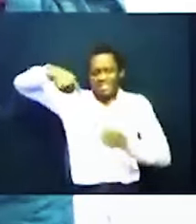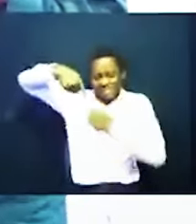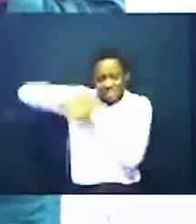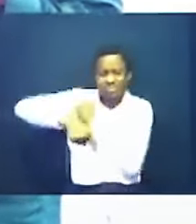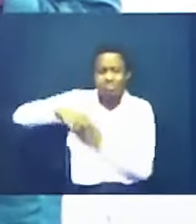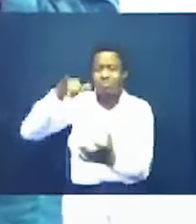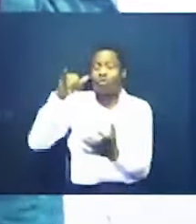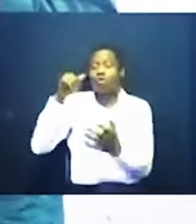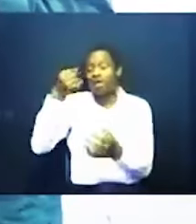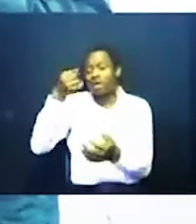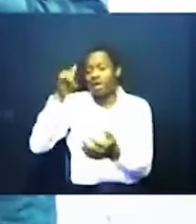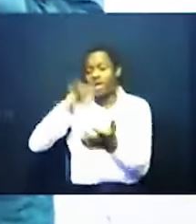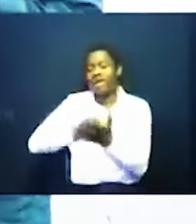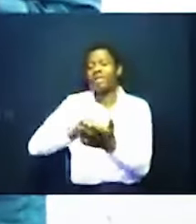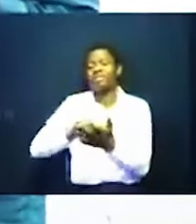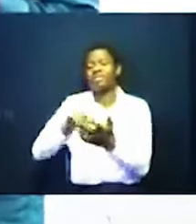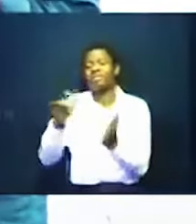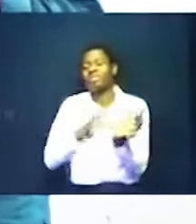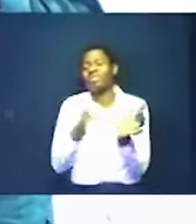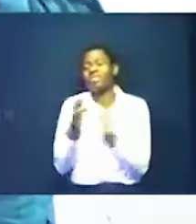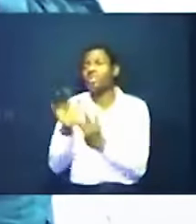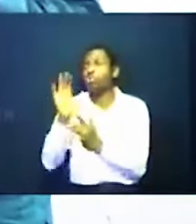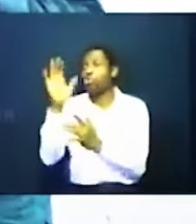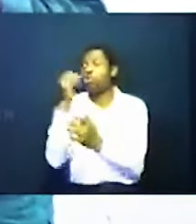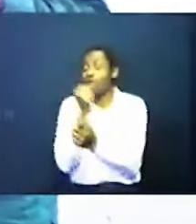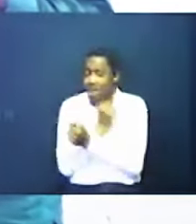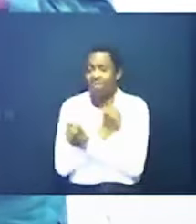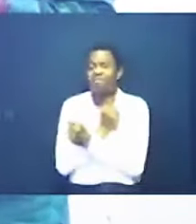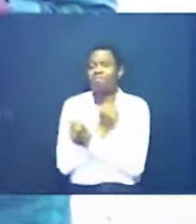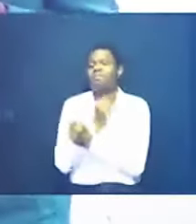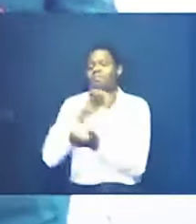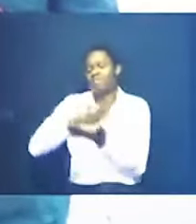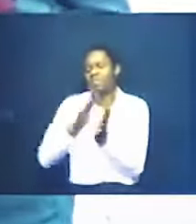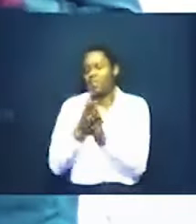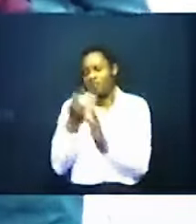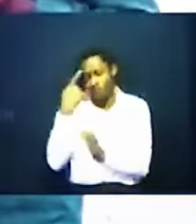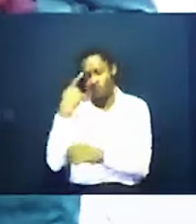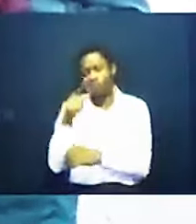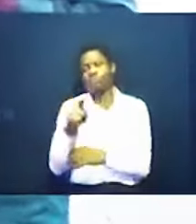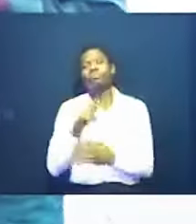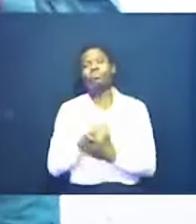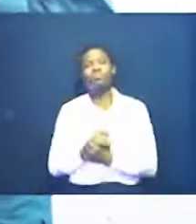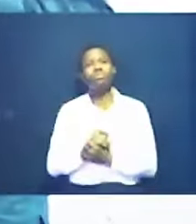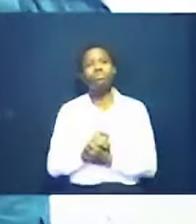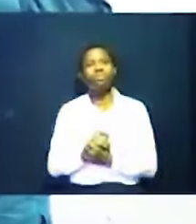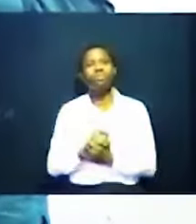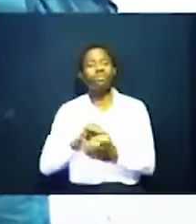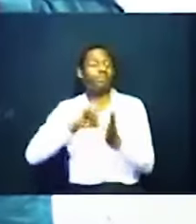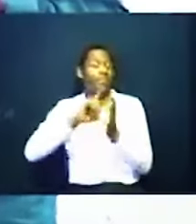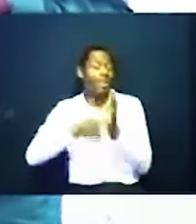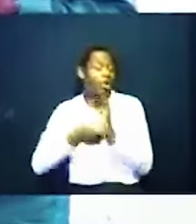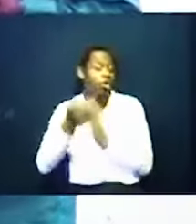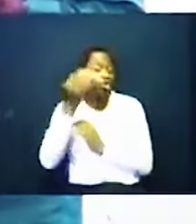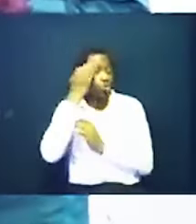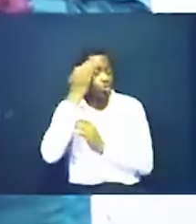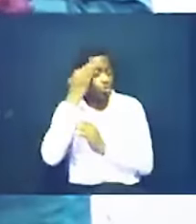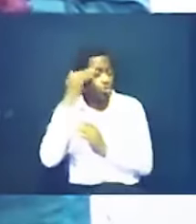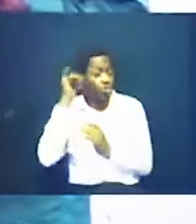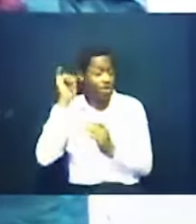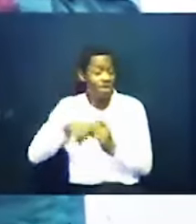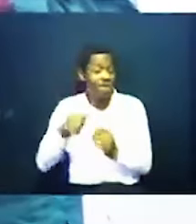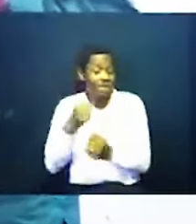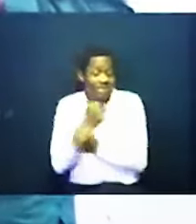ya hutifo nyina enyatre ene tenten ene krong ene emudo. And to know this